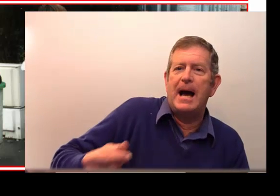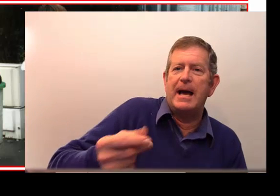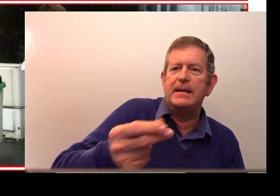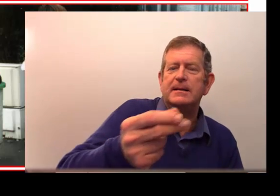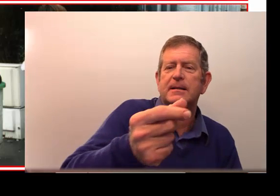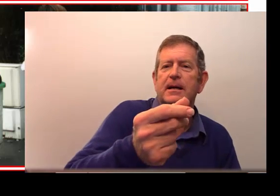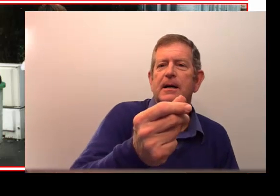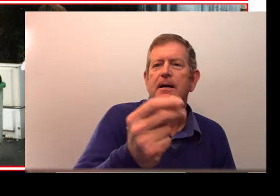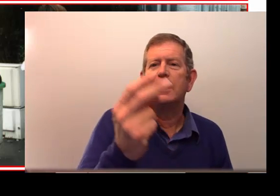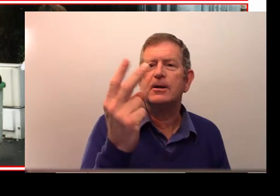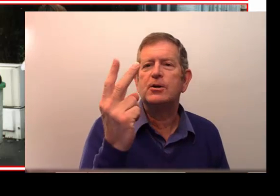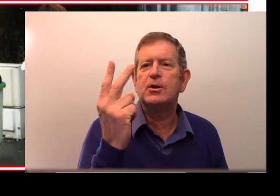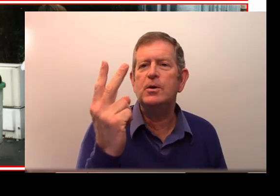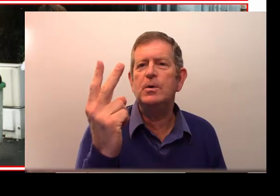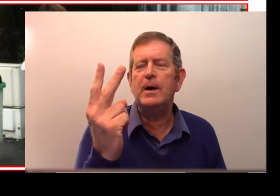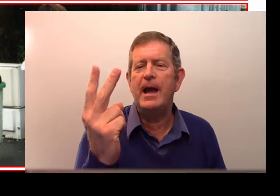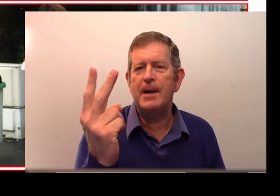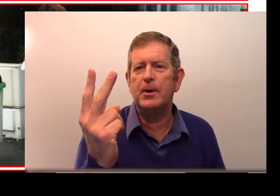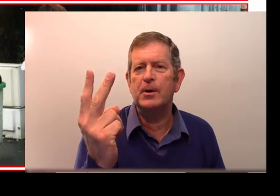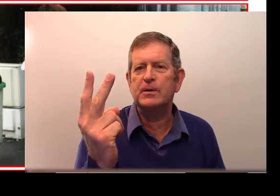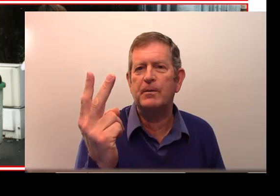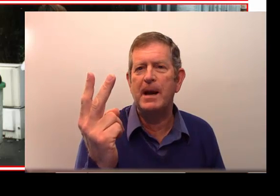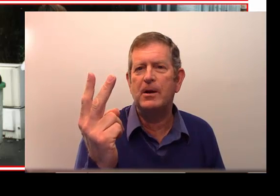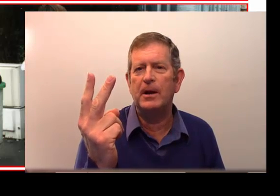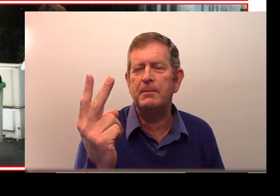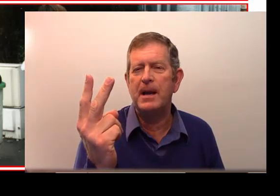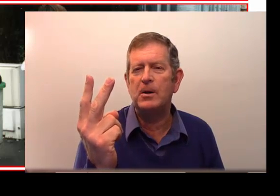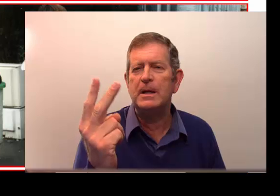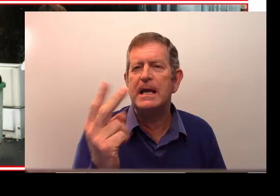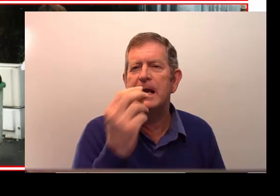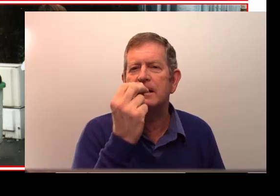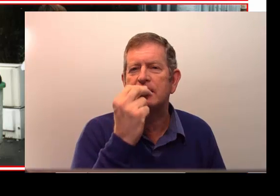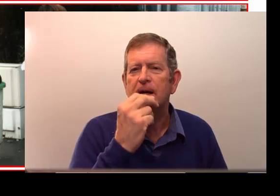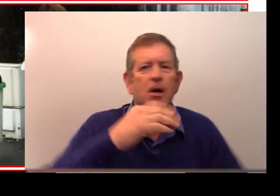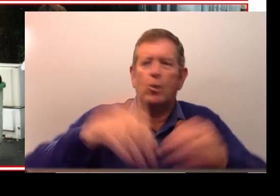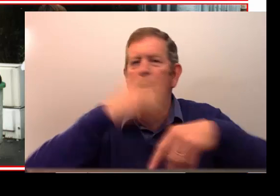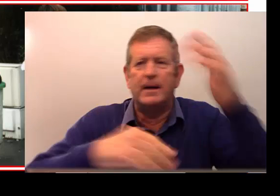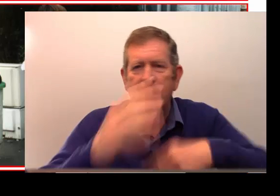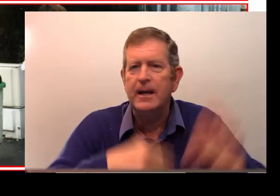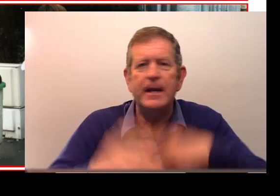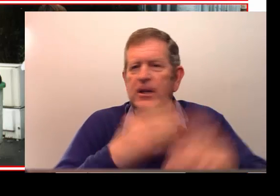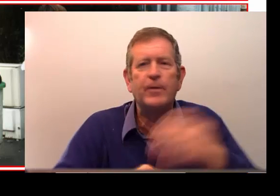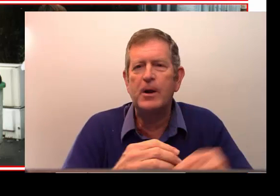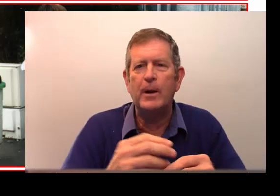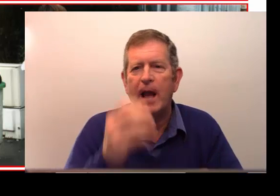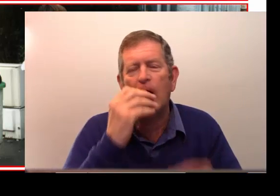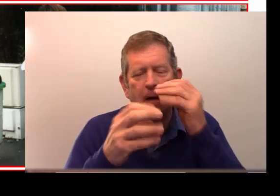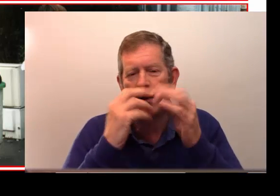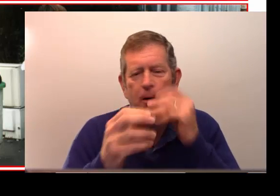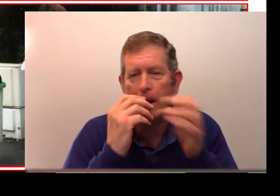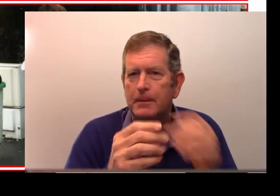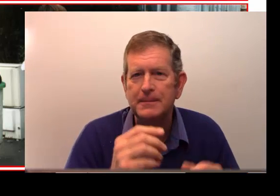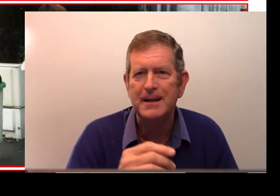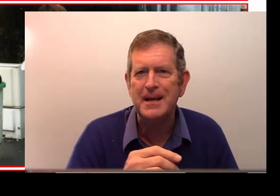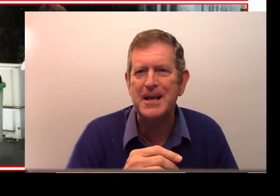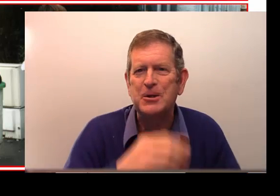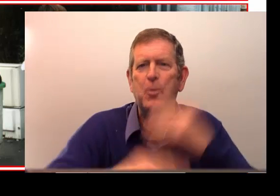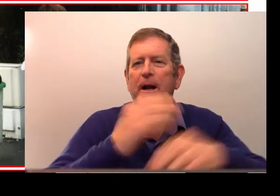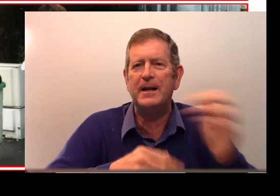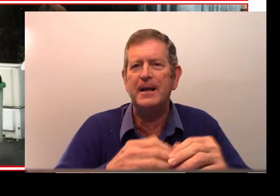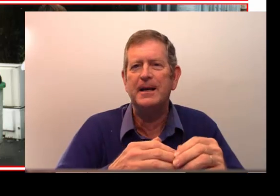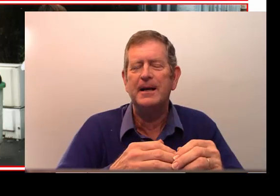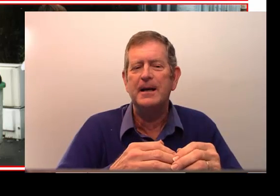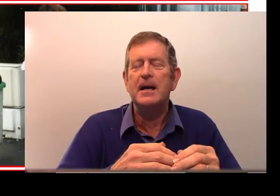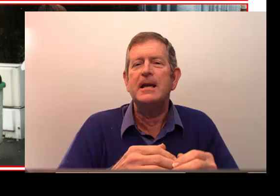Carol buys 2 hamburgers for Michael, and Michael eats quickly. He eats very quickly. He